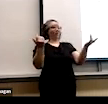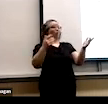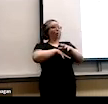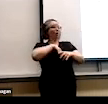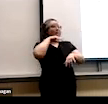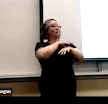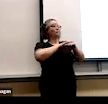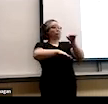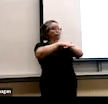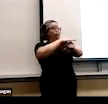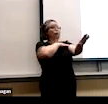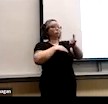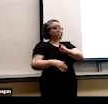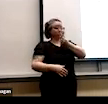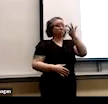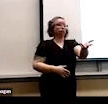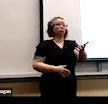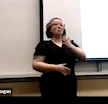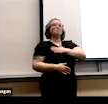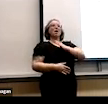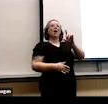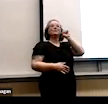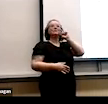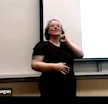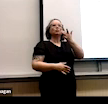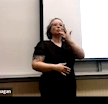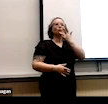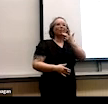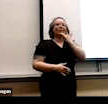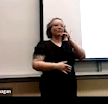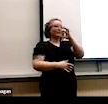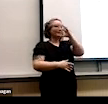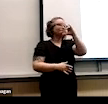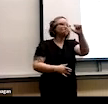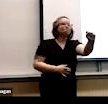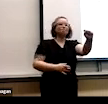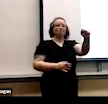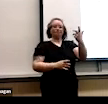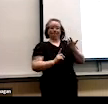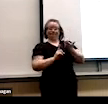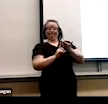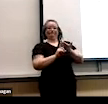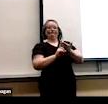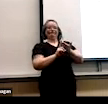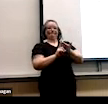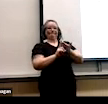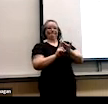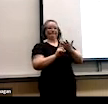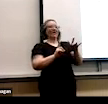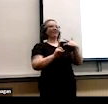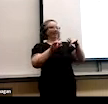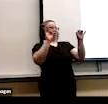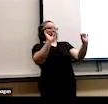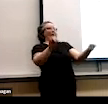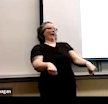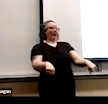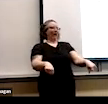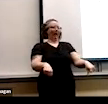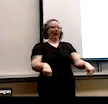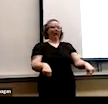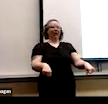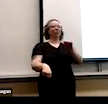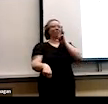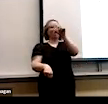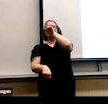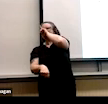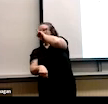very important, not only because the risk of sexual abuse in this population is very high. And so this is something that sometimes isn't brought up